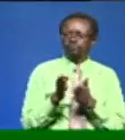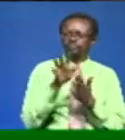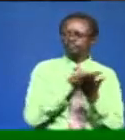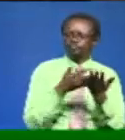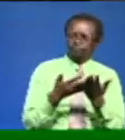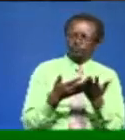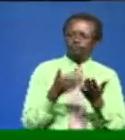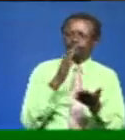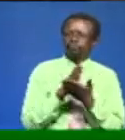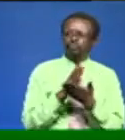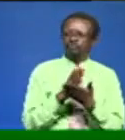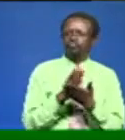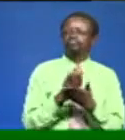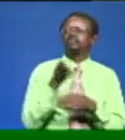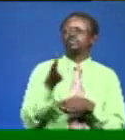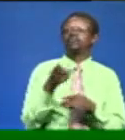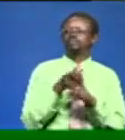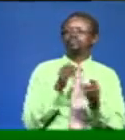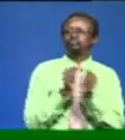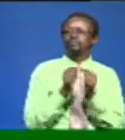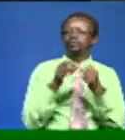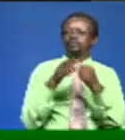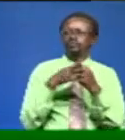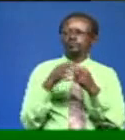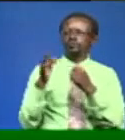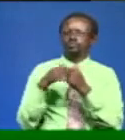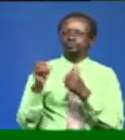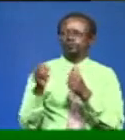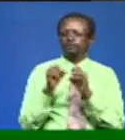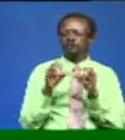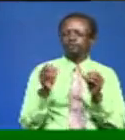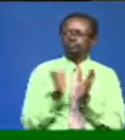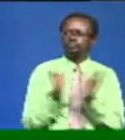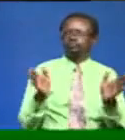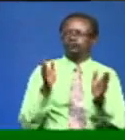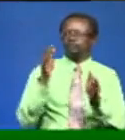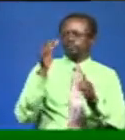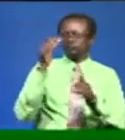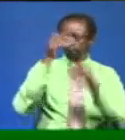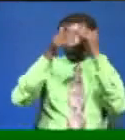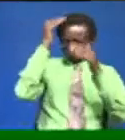since the 1980s. Therefore, public universities depend on the exchequer for survival.